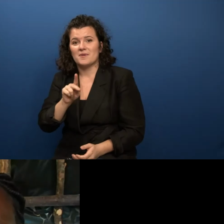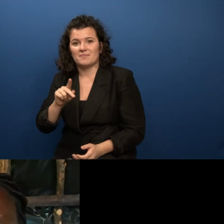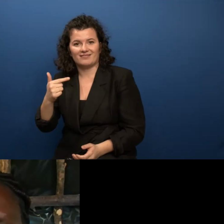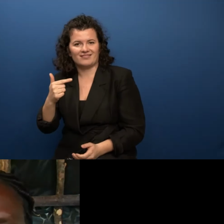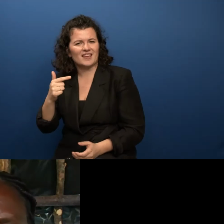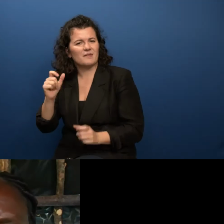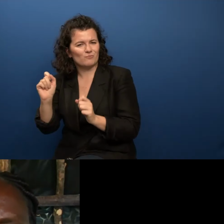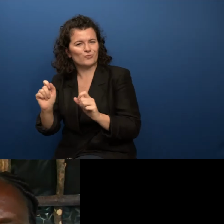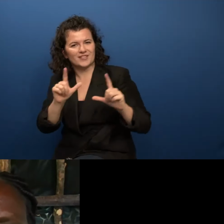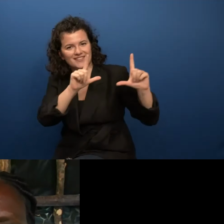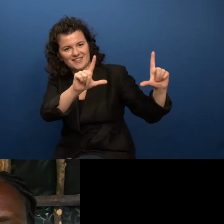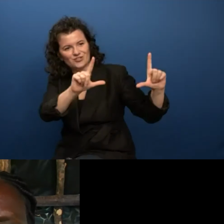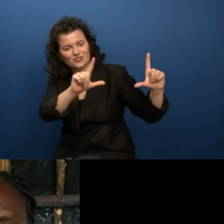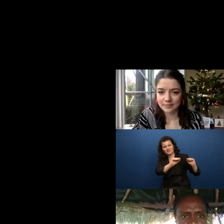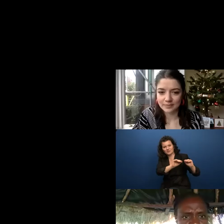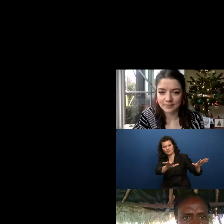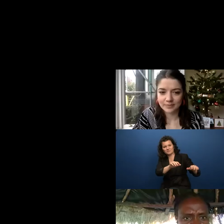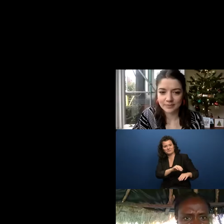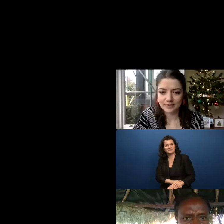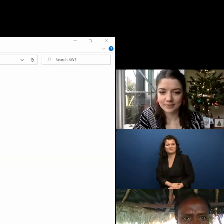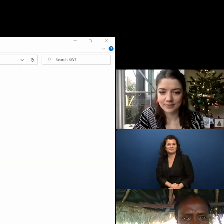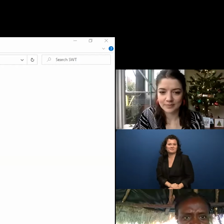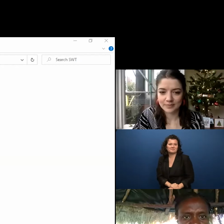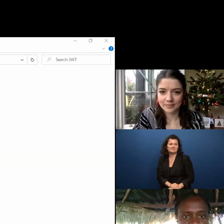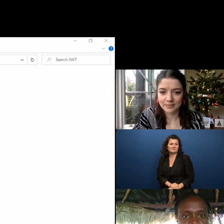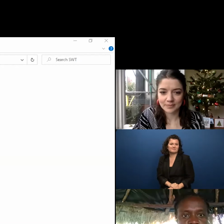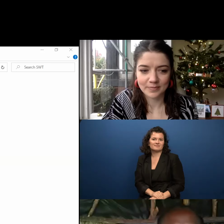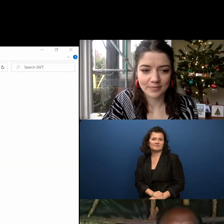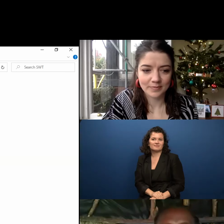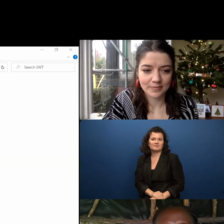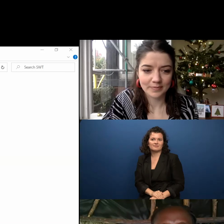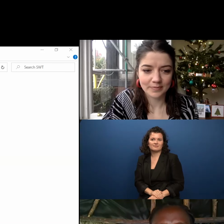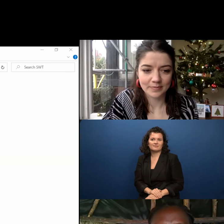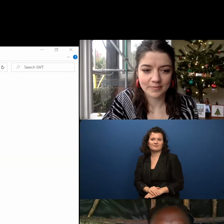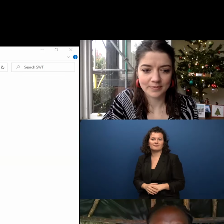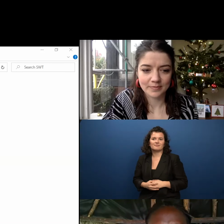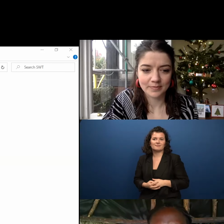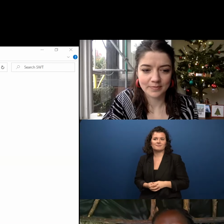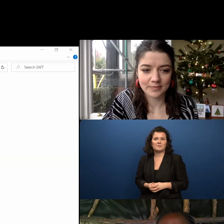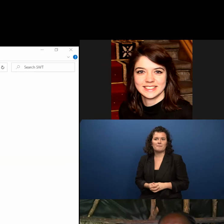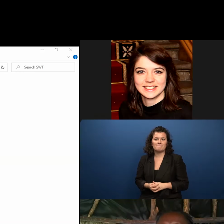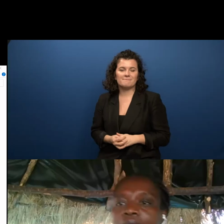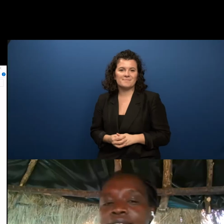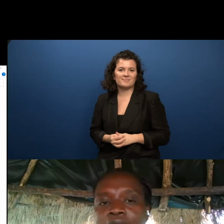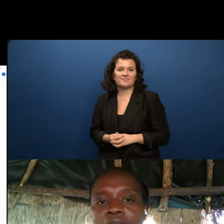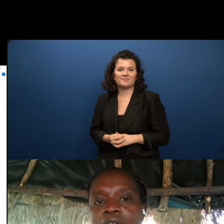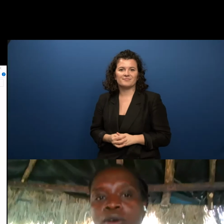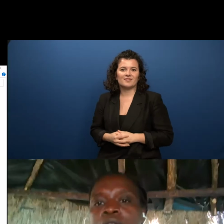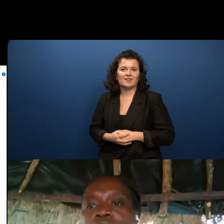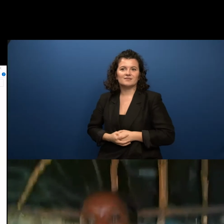I'm going to go directly to share my screen.